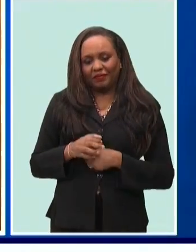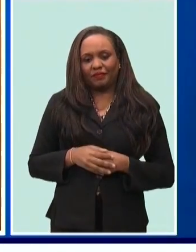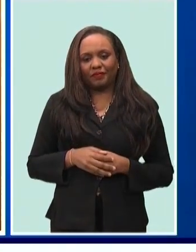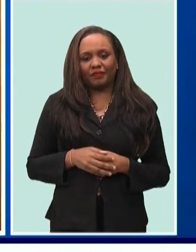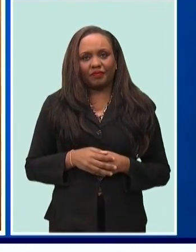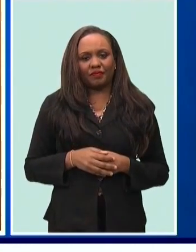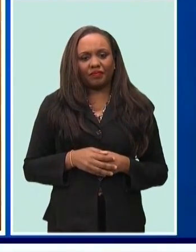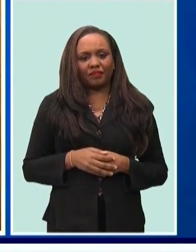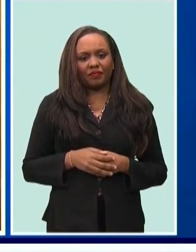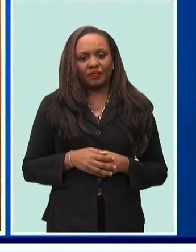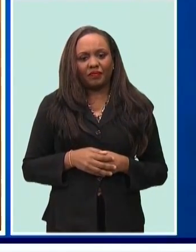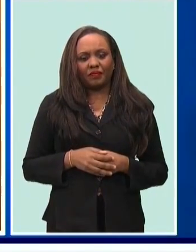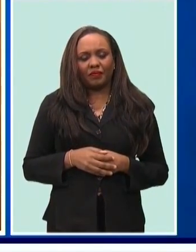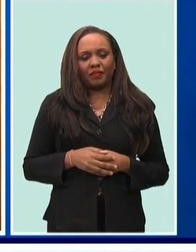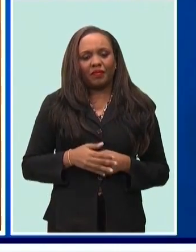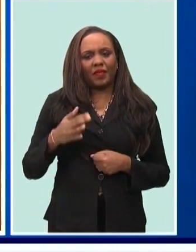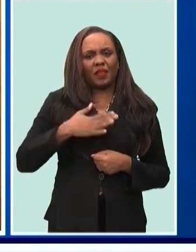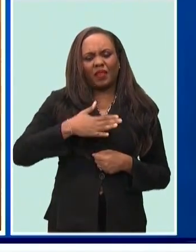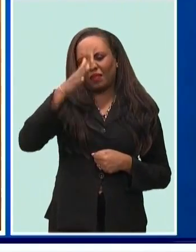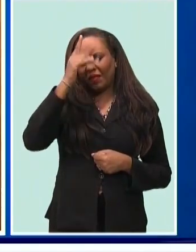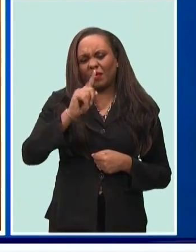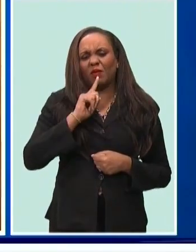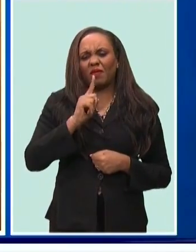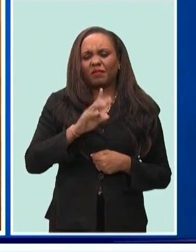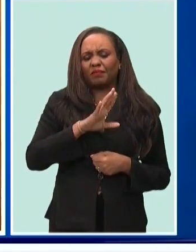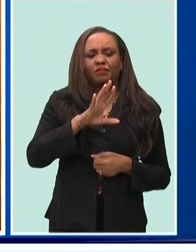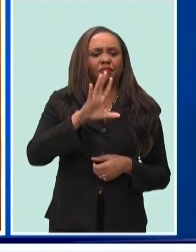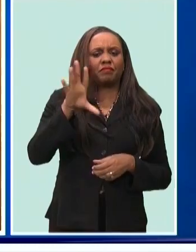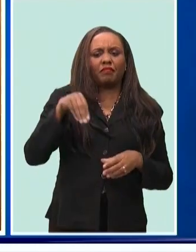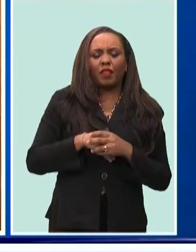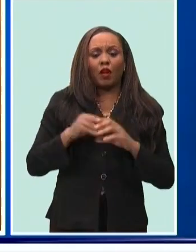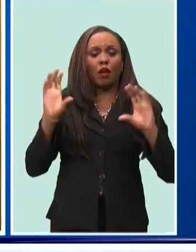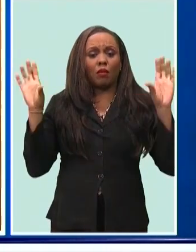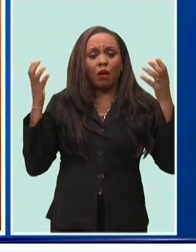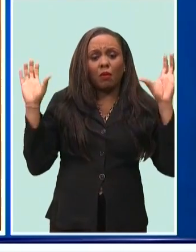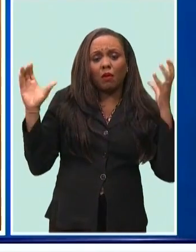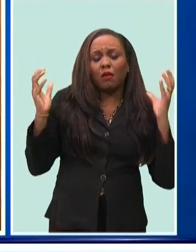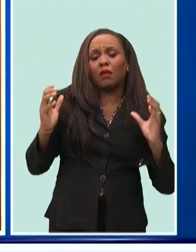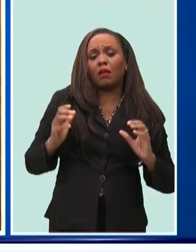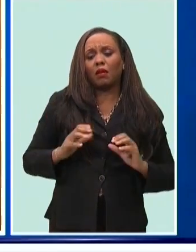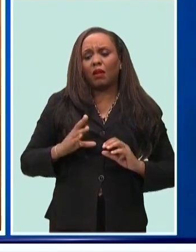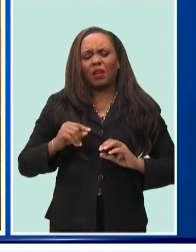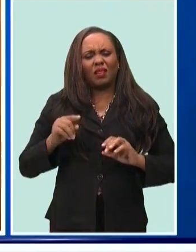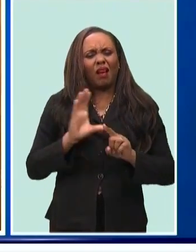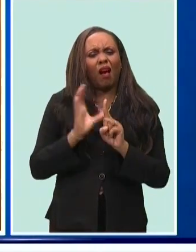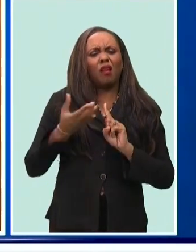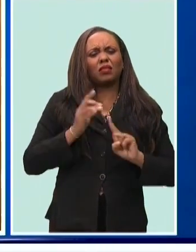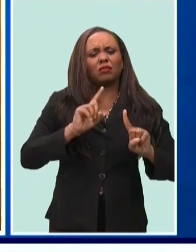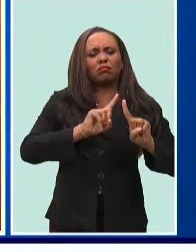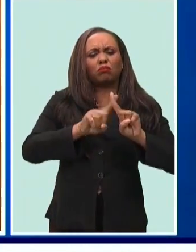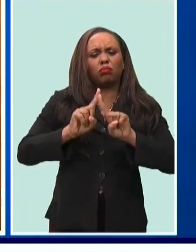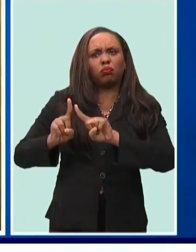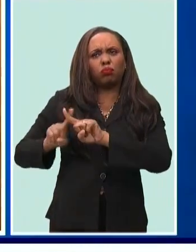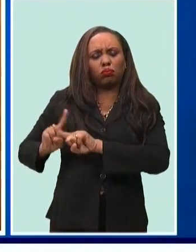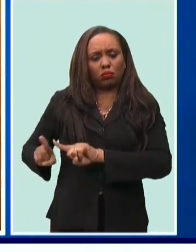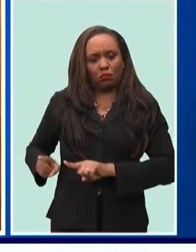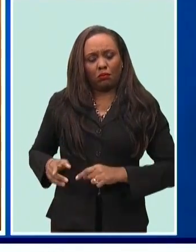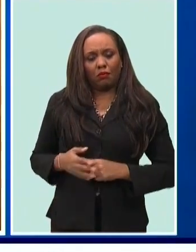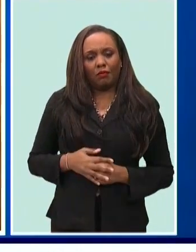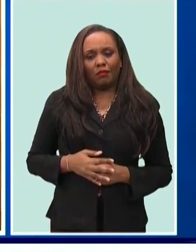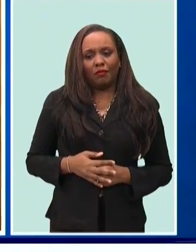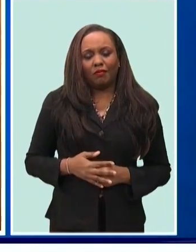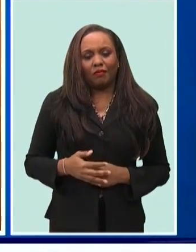part of what we see today as crop over and other cultural manifestations. So I just want